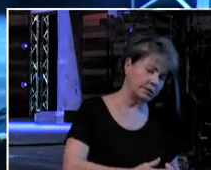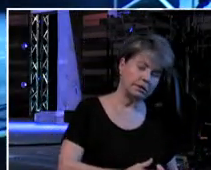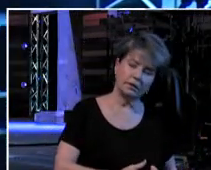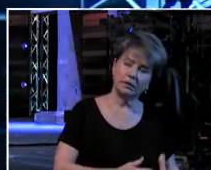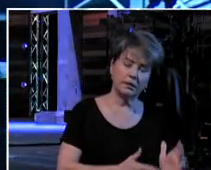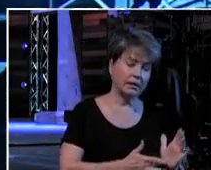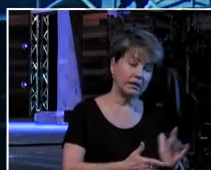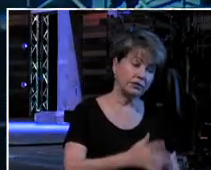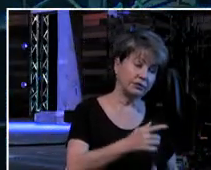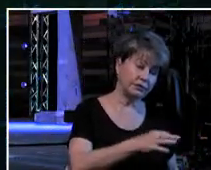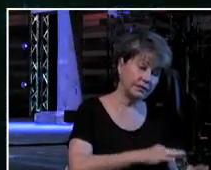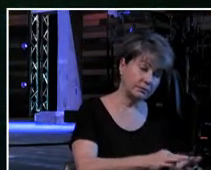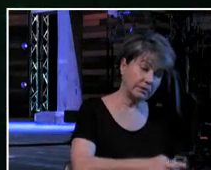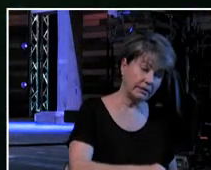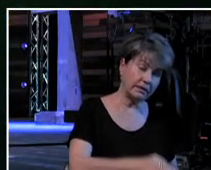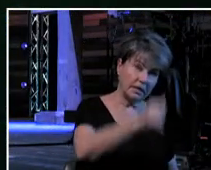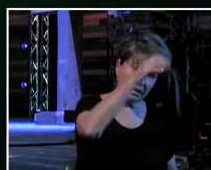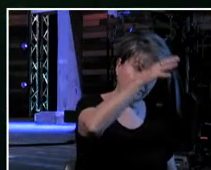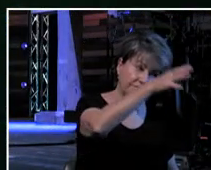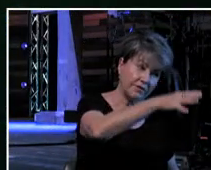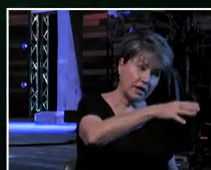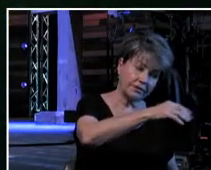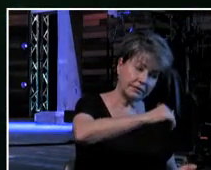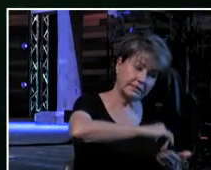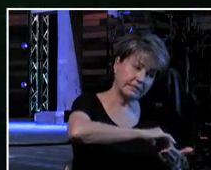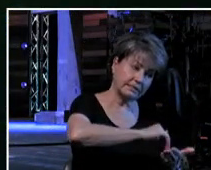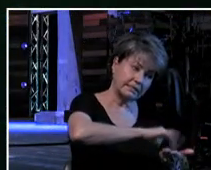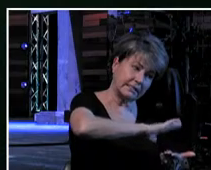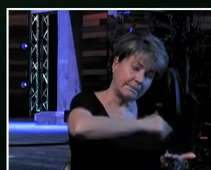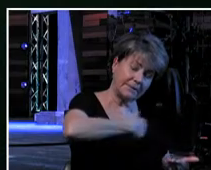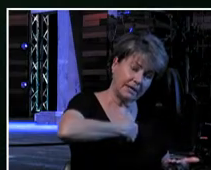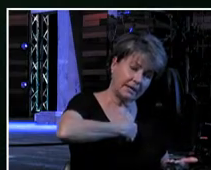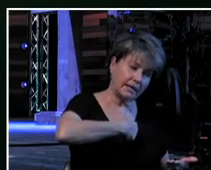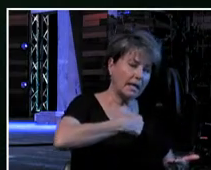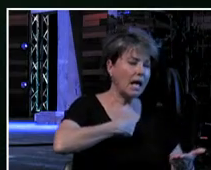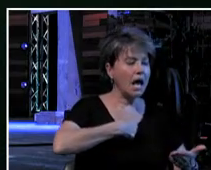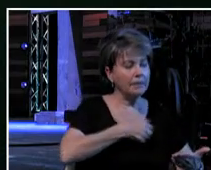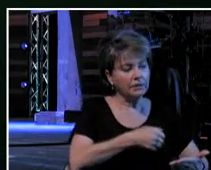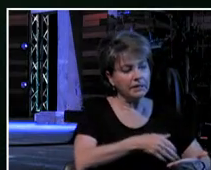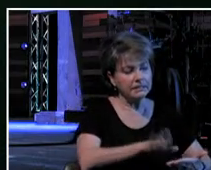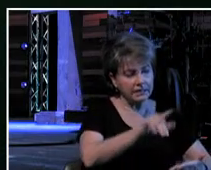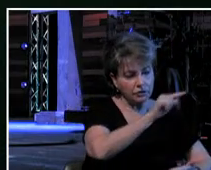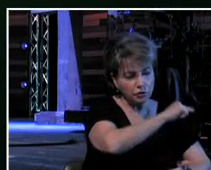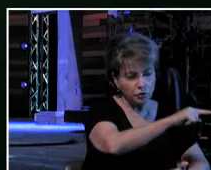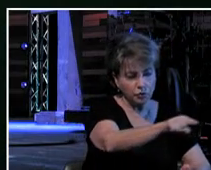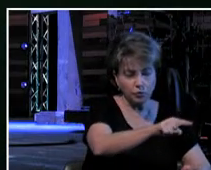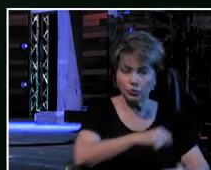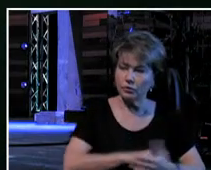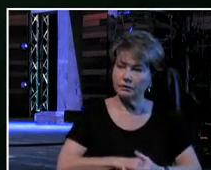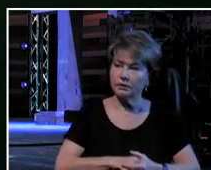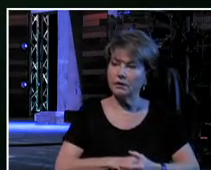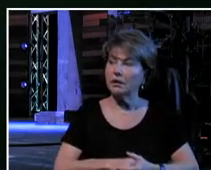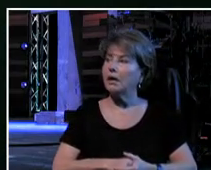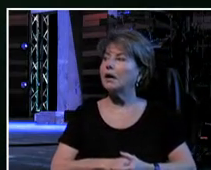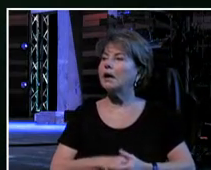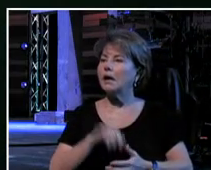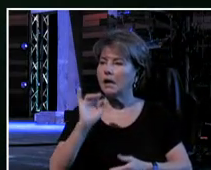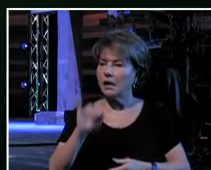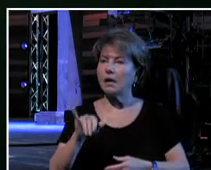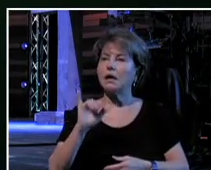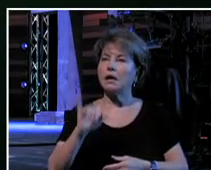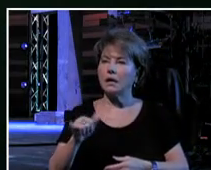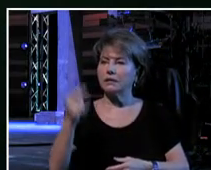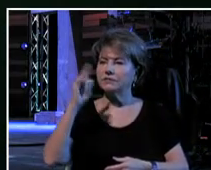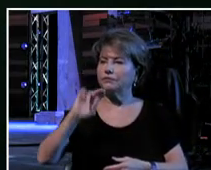the Father has sent me, even so I am sending you. In other words, folks, this is a message that shouldn't stay